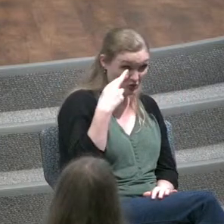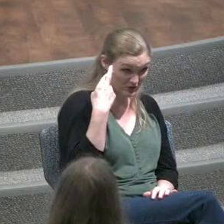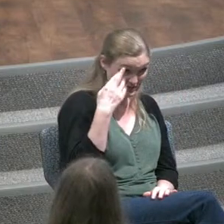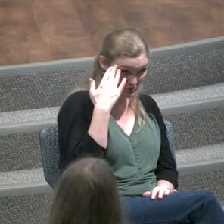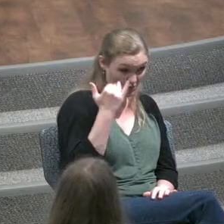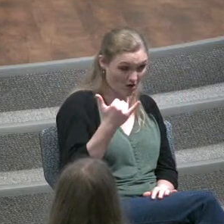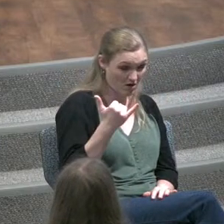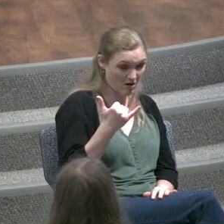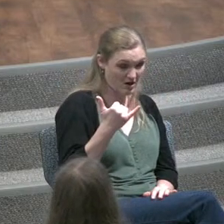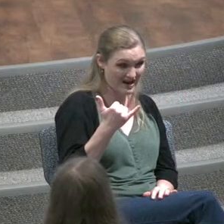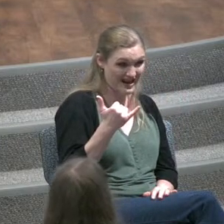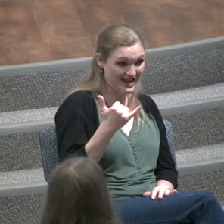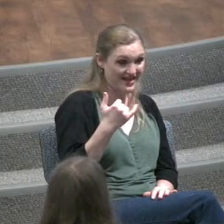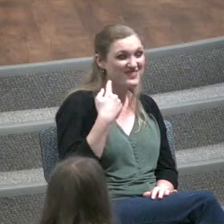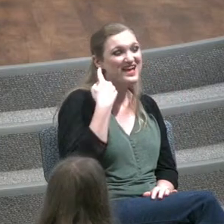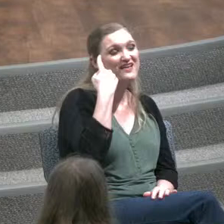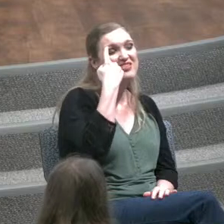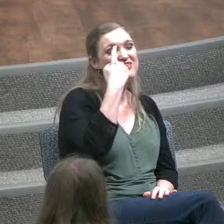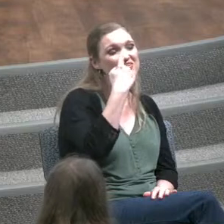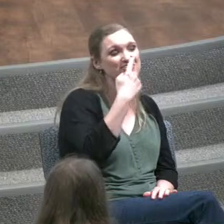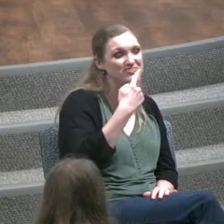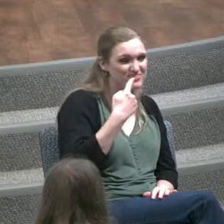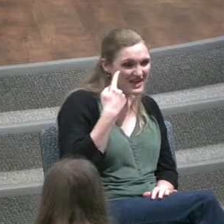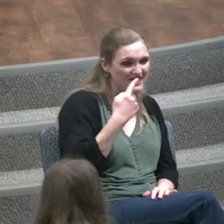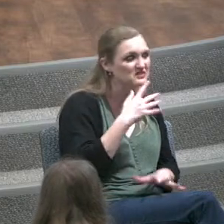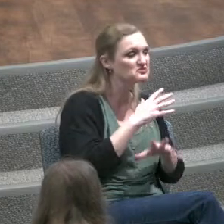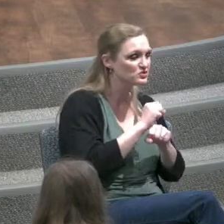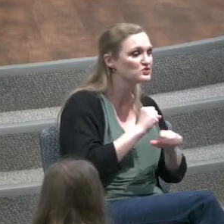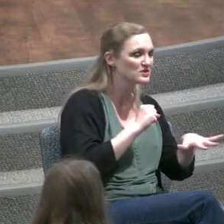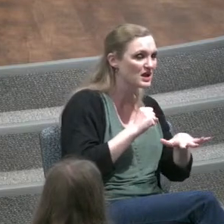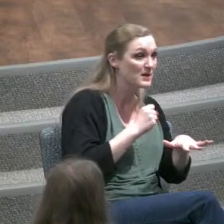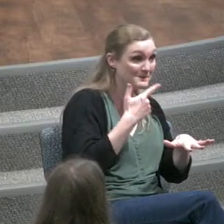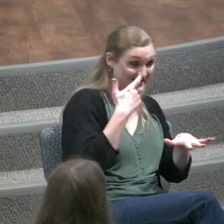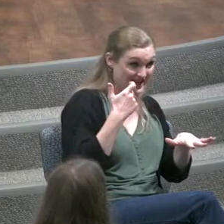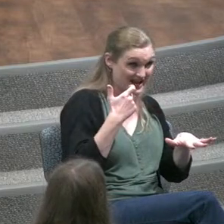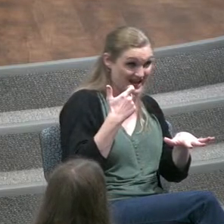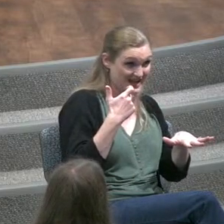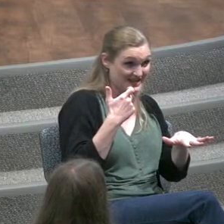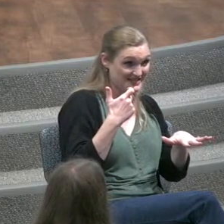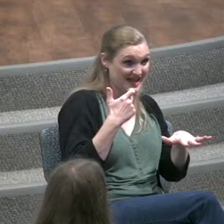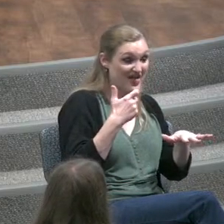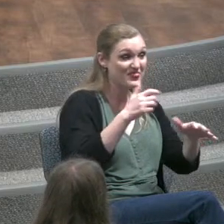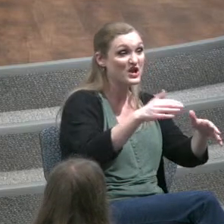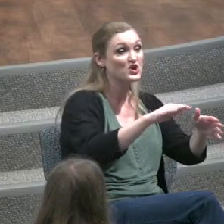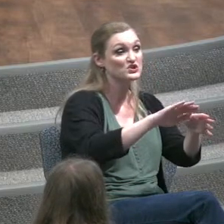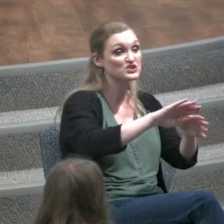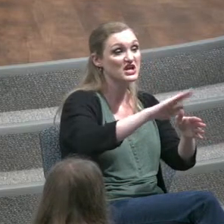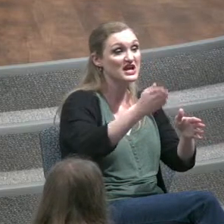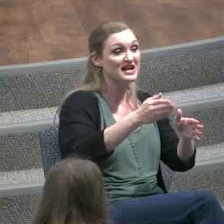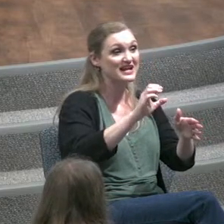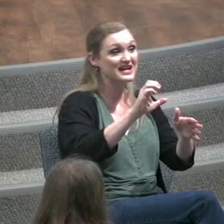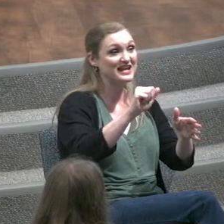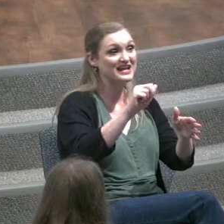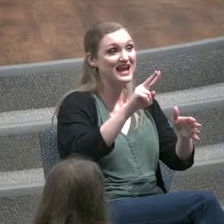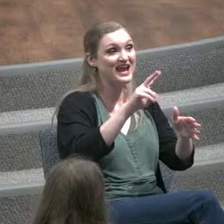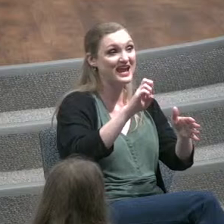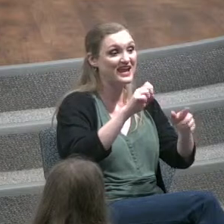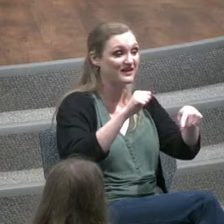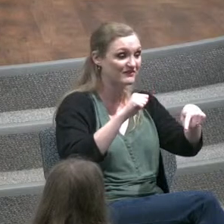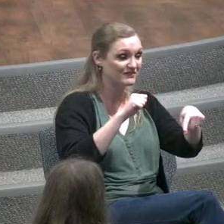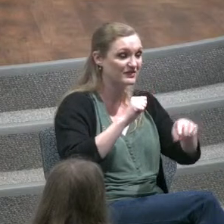reasons why it is identified as the traditional site is because there is a natural cave within this